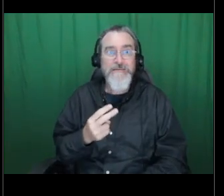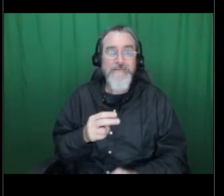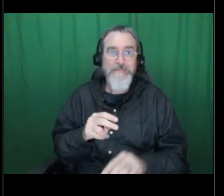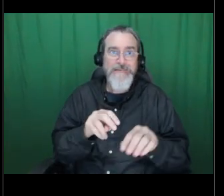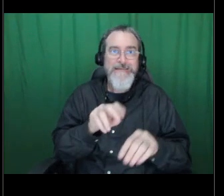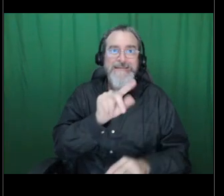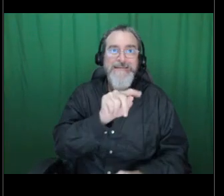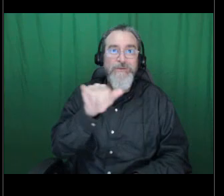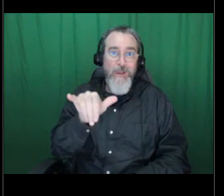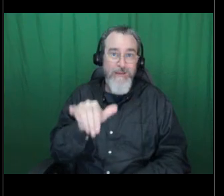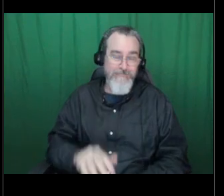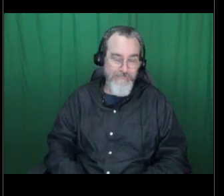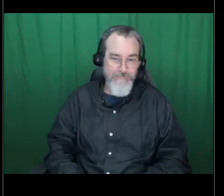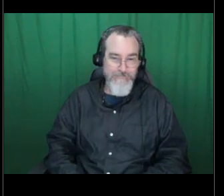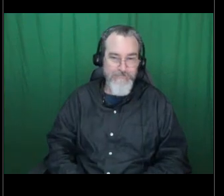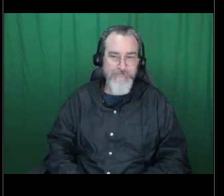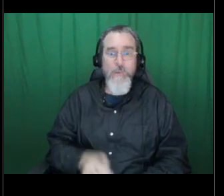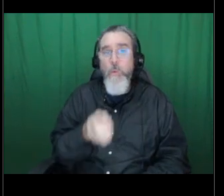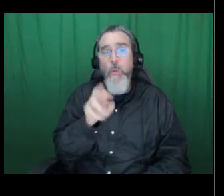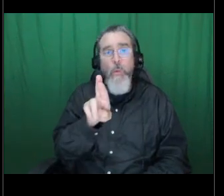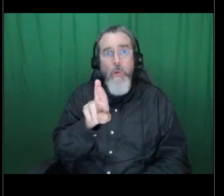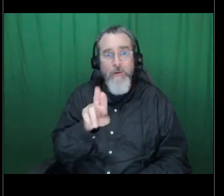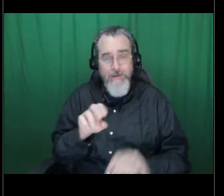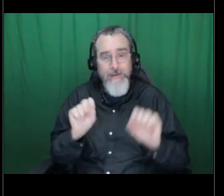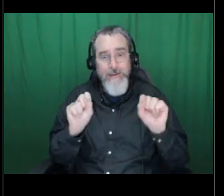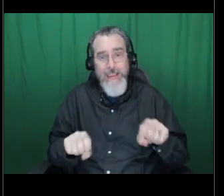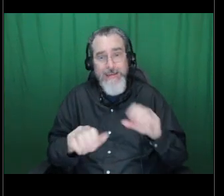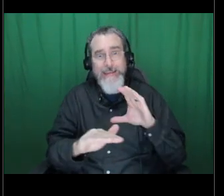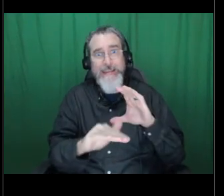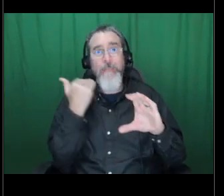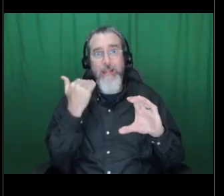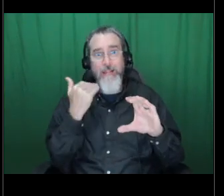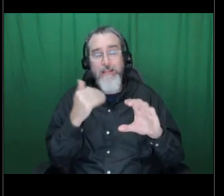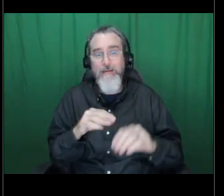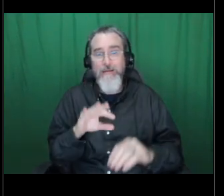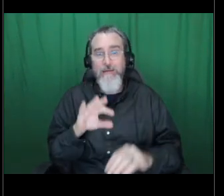teletypewriter. Or feel free to email us at